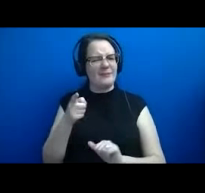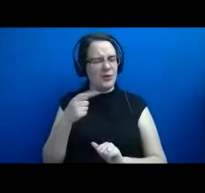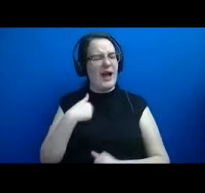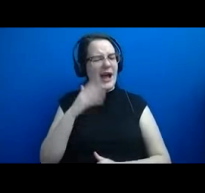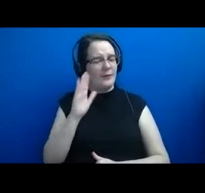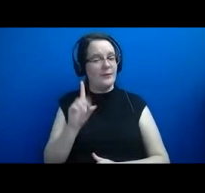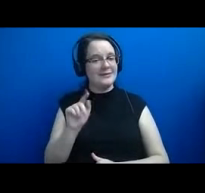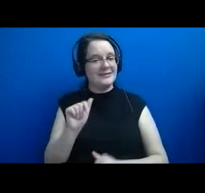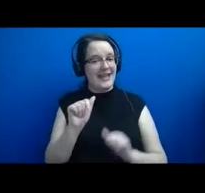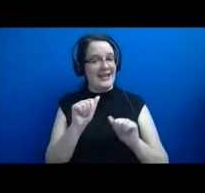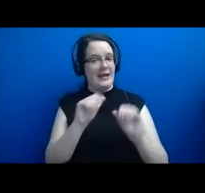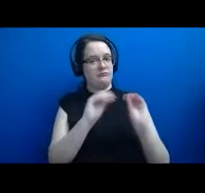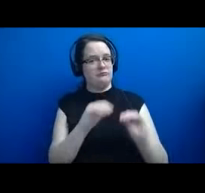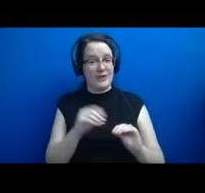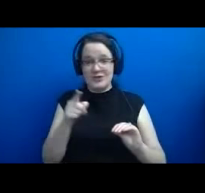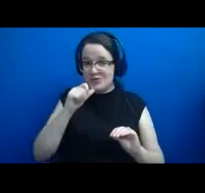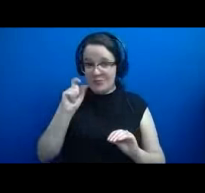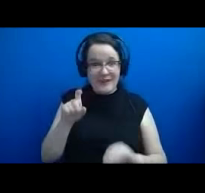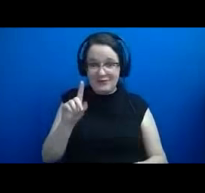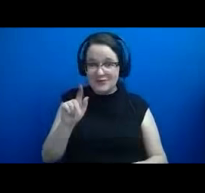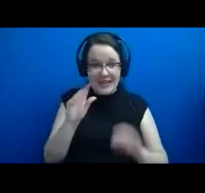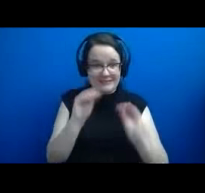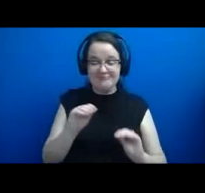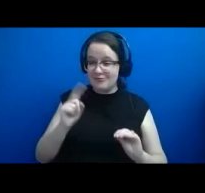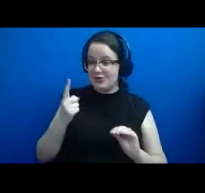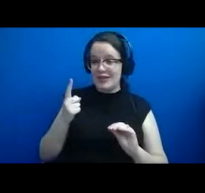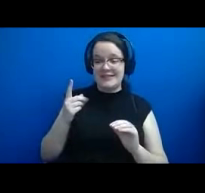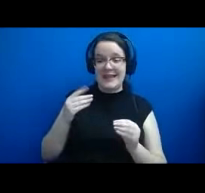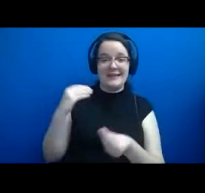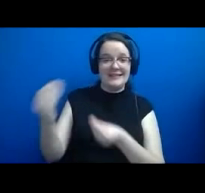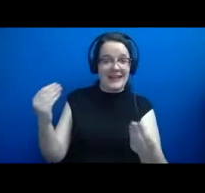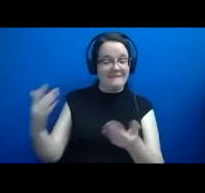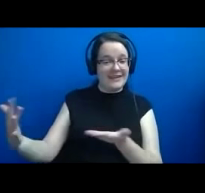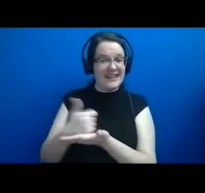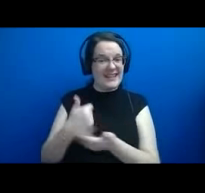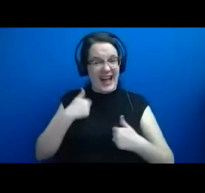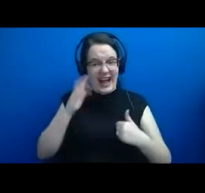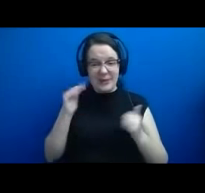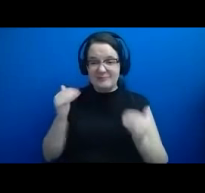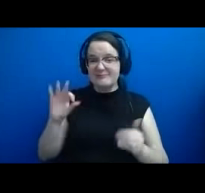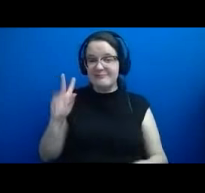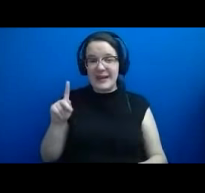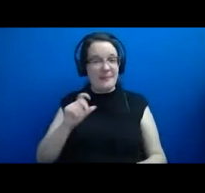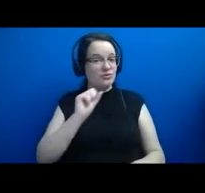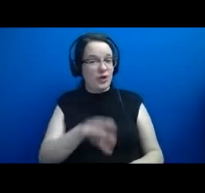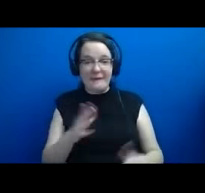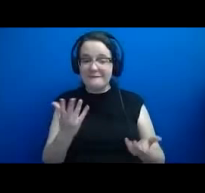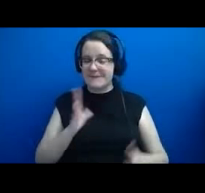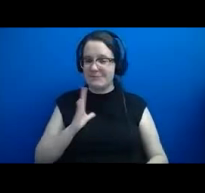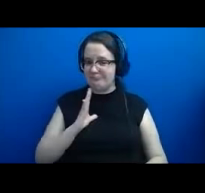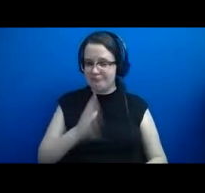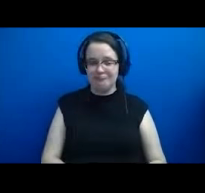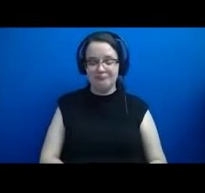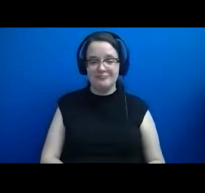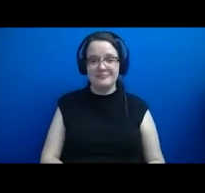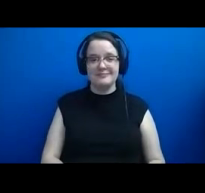you don't even have to do the data entry. Just give them out, collect them, and I'll pick them up and drop them off wherever. So